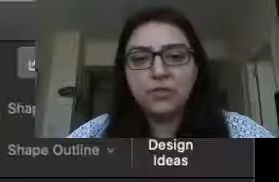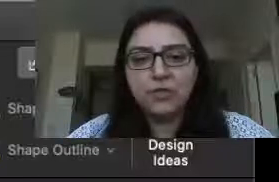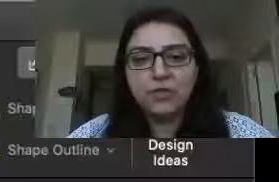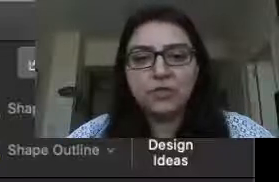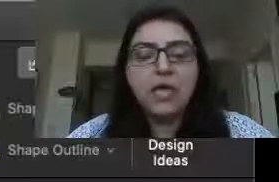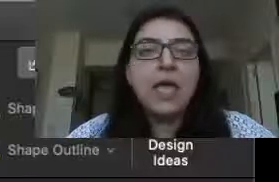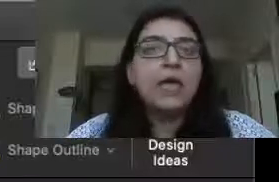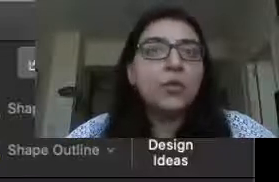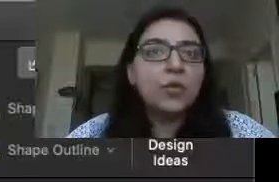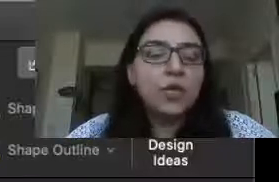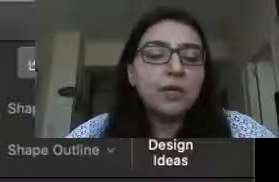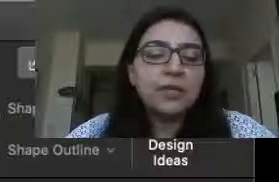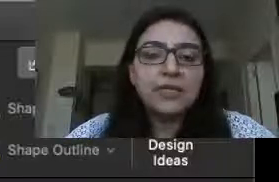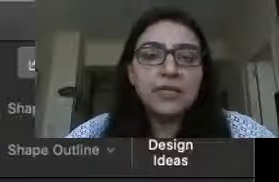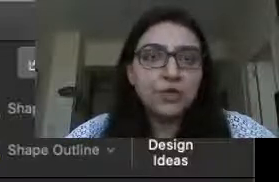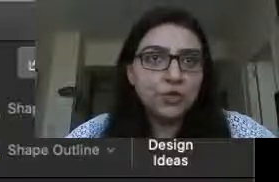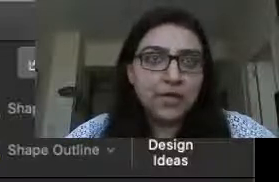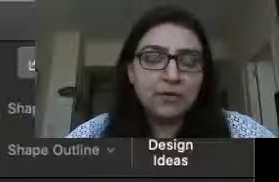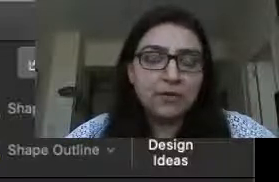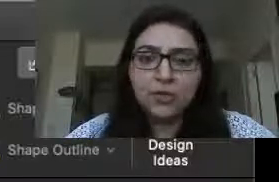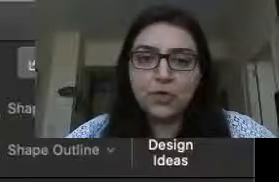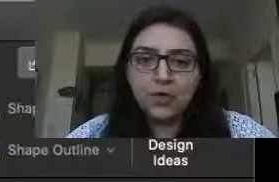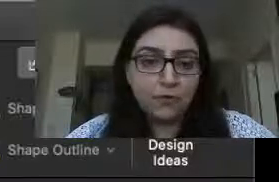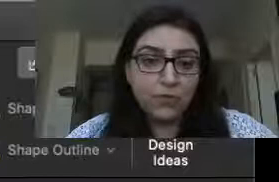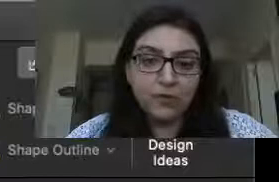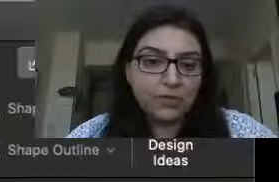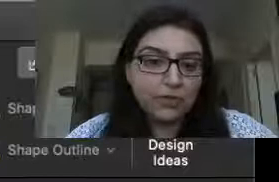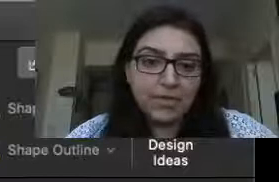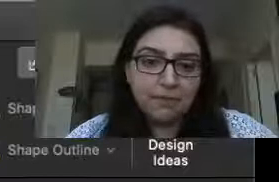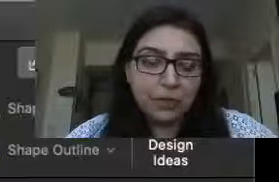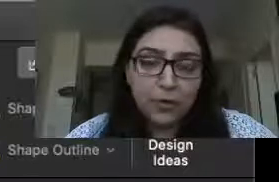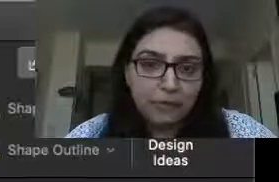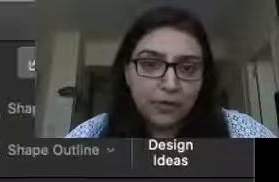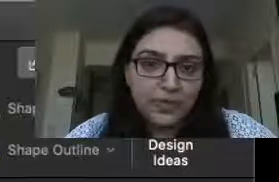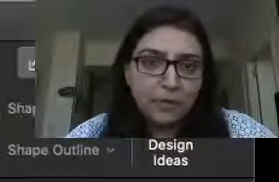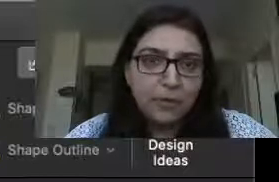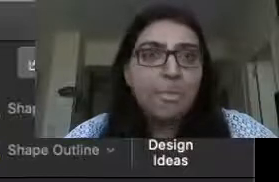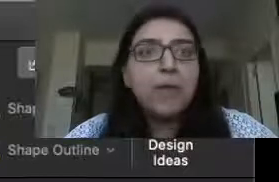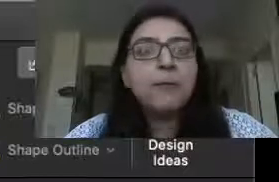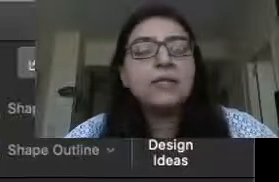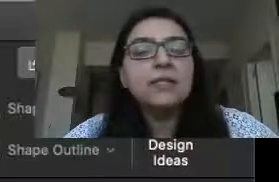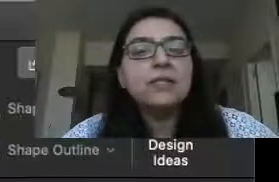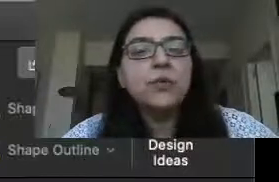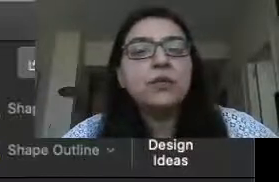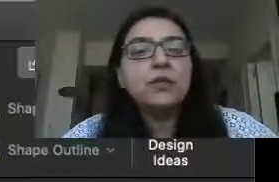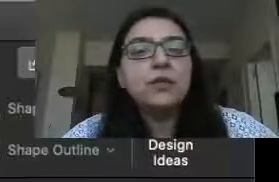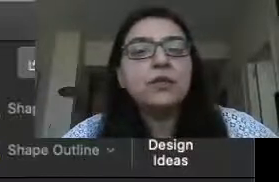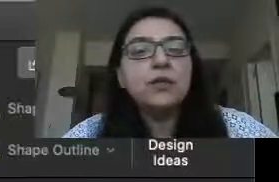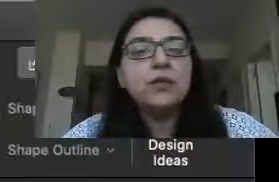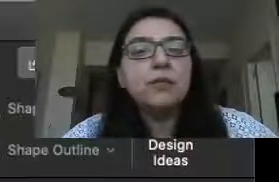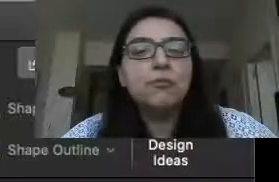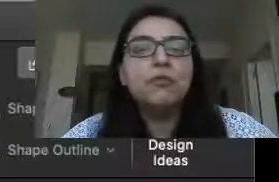mainstream interventions. Here we're talking about things like teacher training for universal design for learning, for example, because this is going